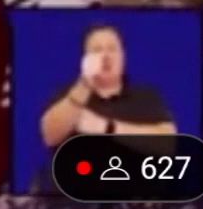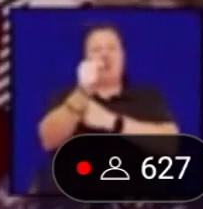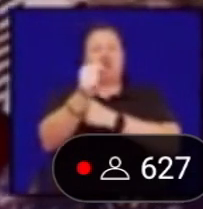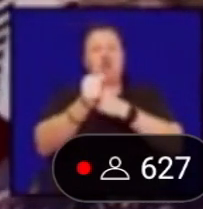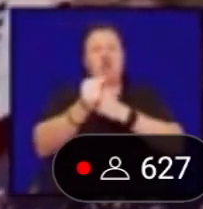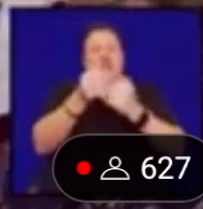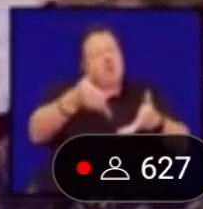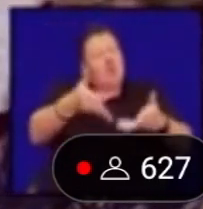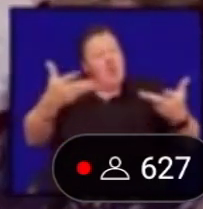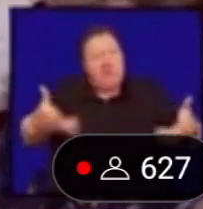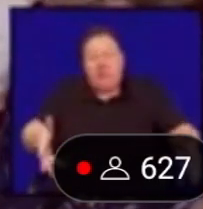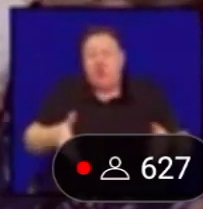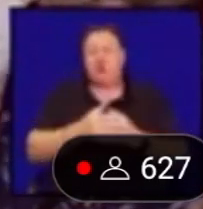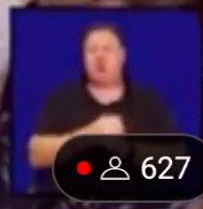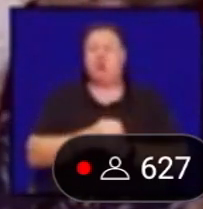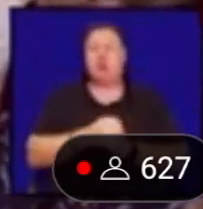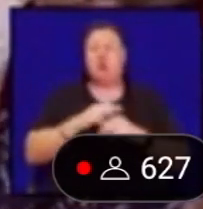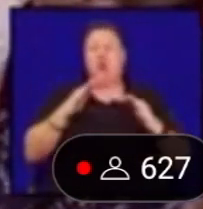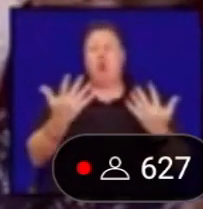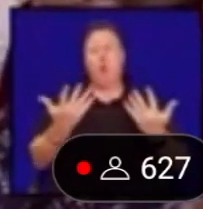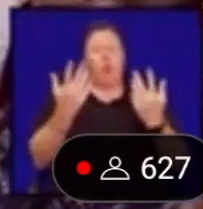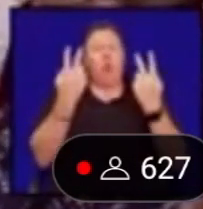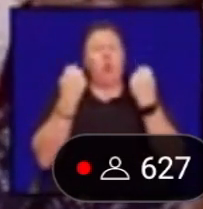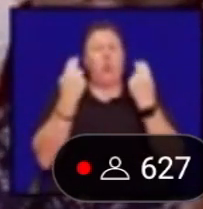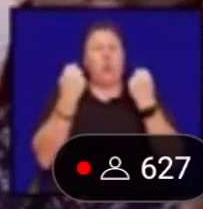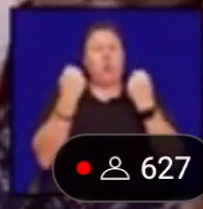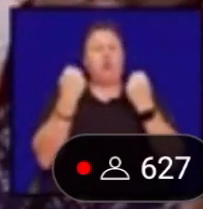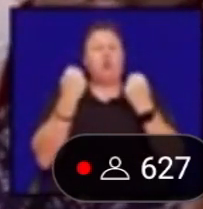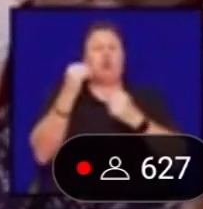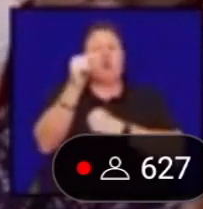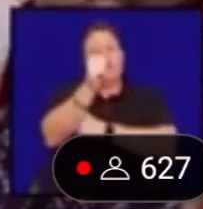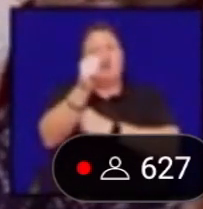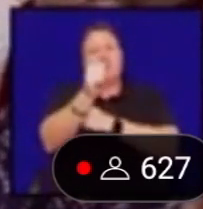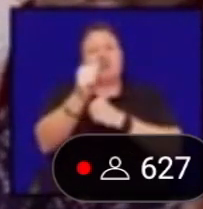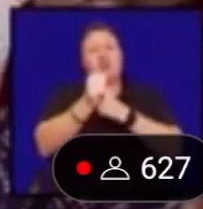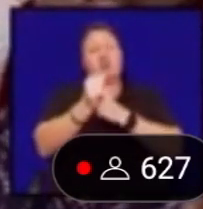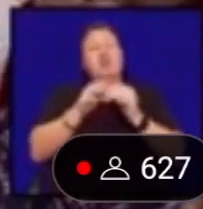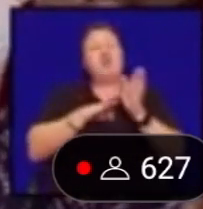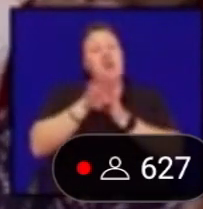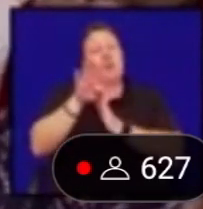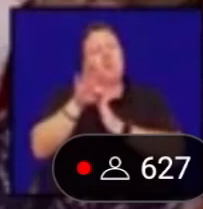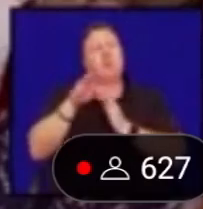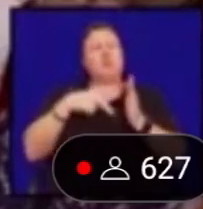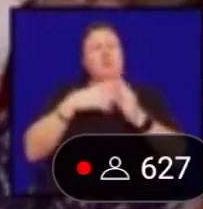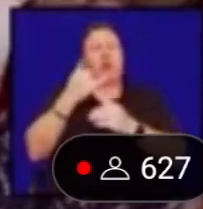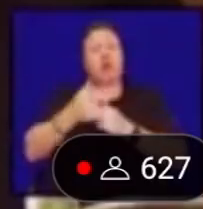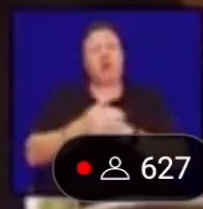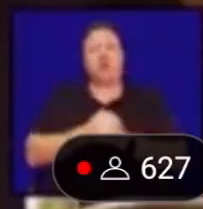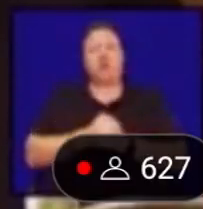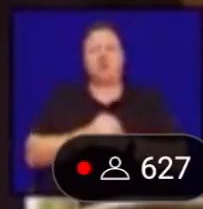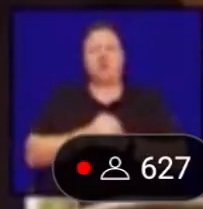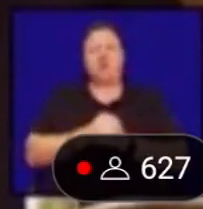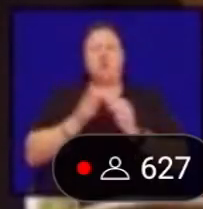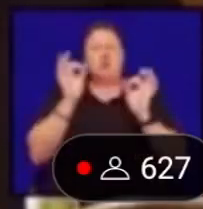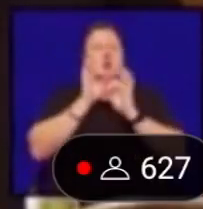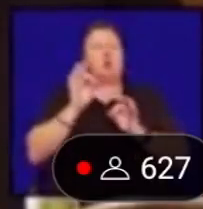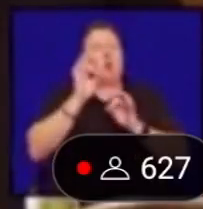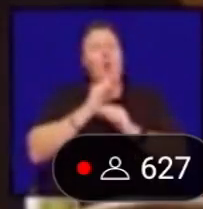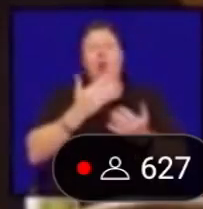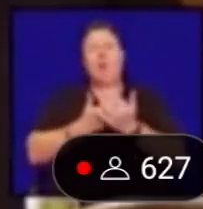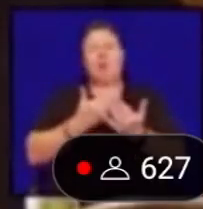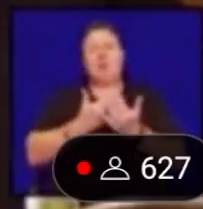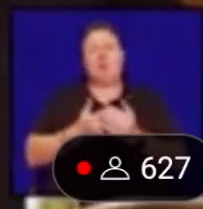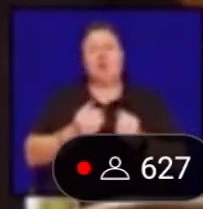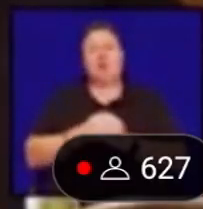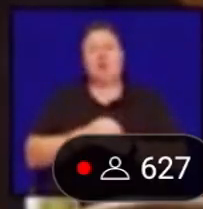infrastructure or initiate new infrastructure development projects. They have no capacity to provide